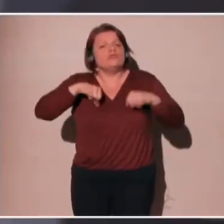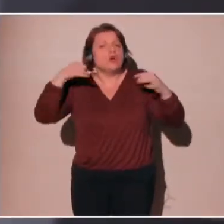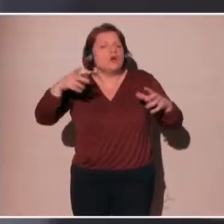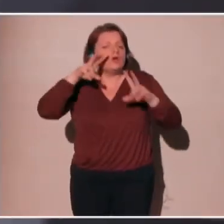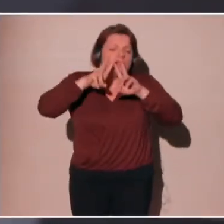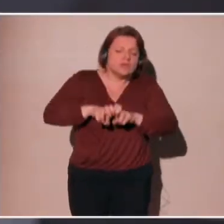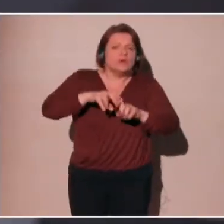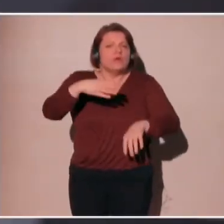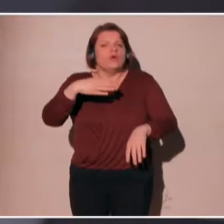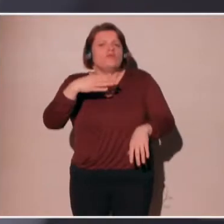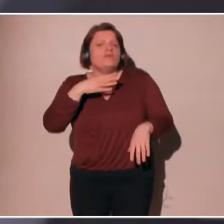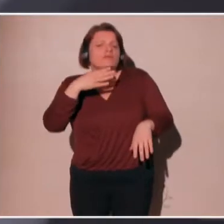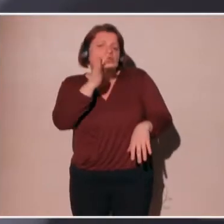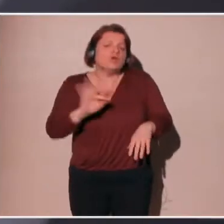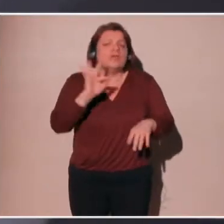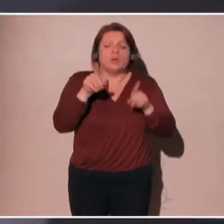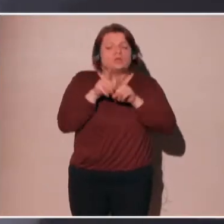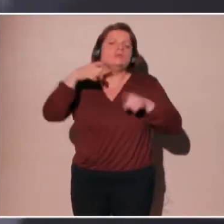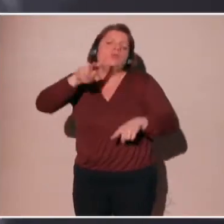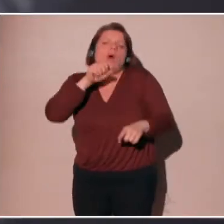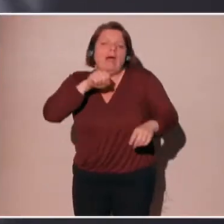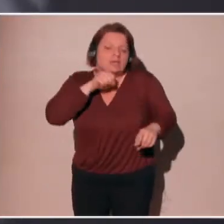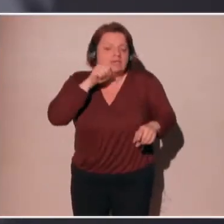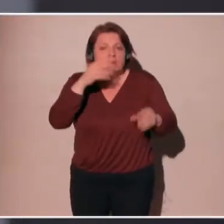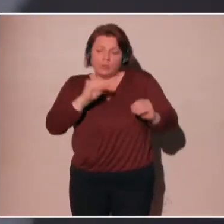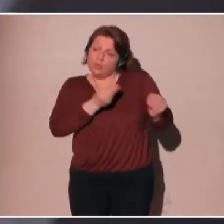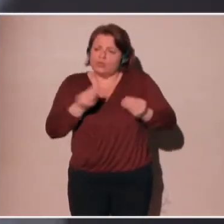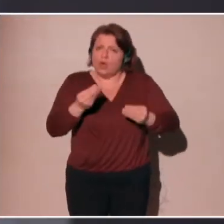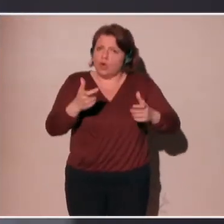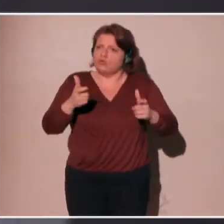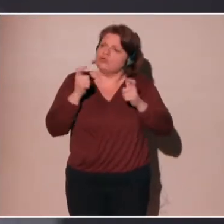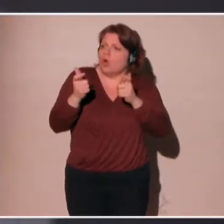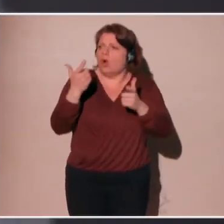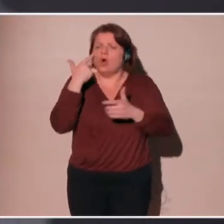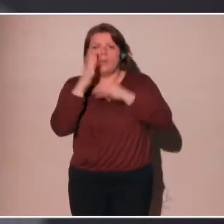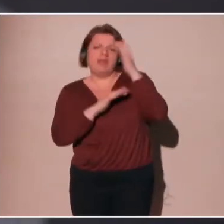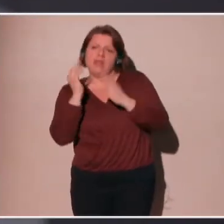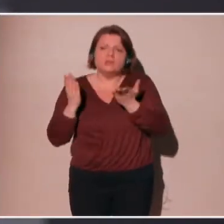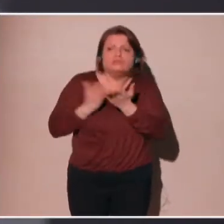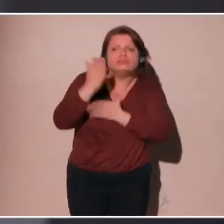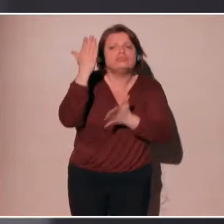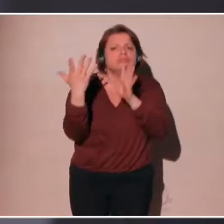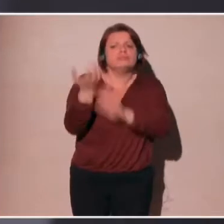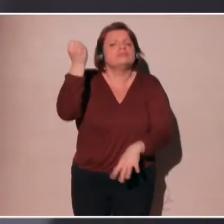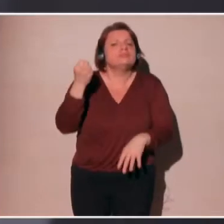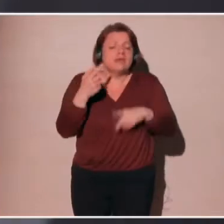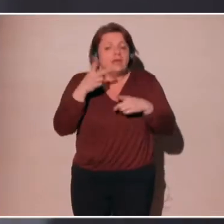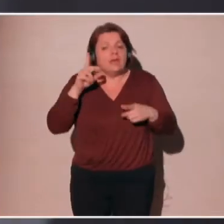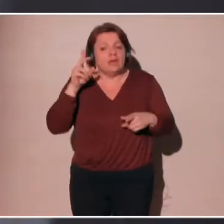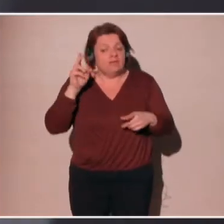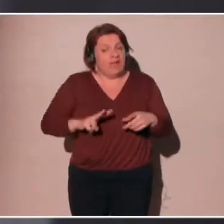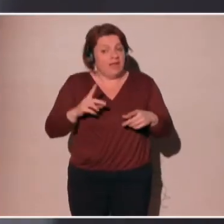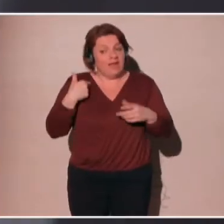young French researchers, as well as the older generation of researchers, to really have a